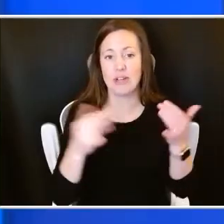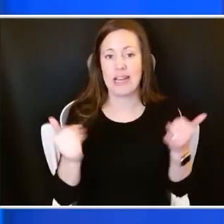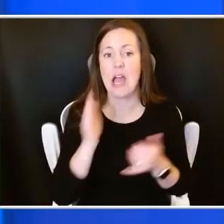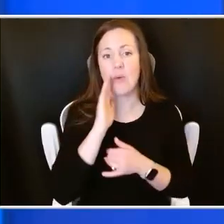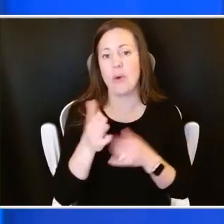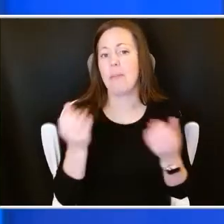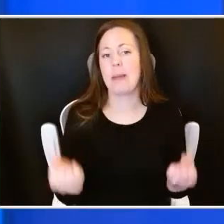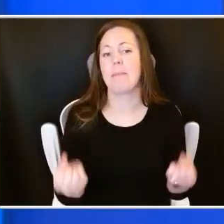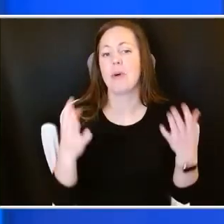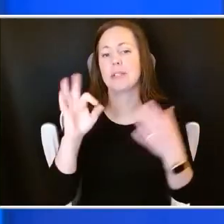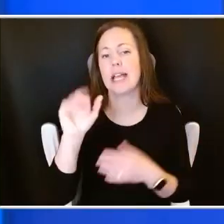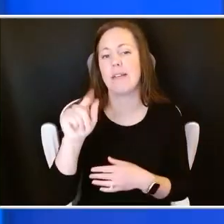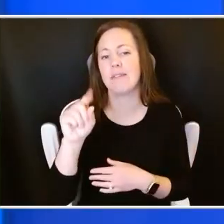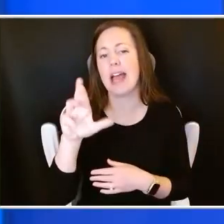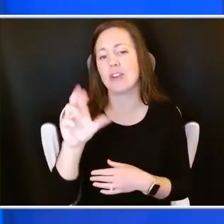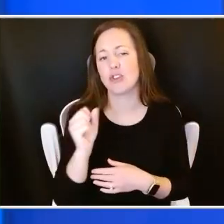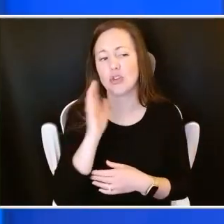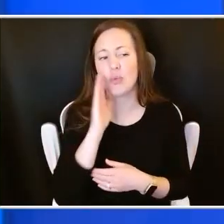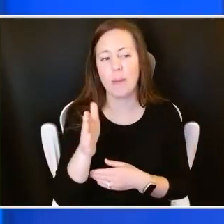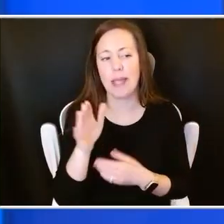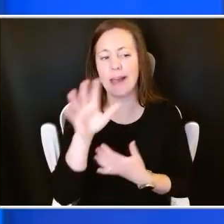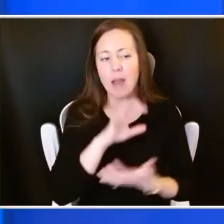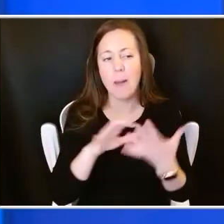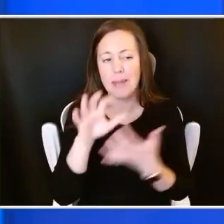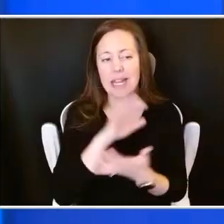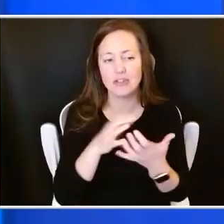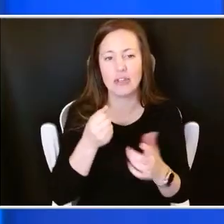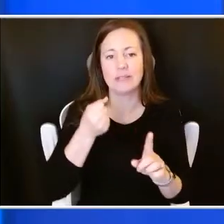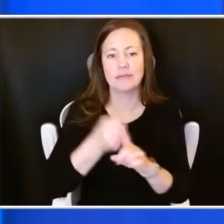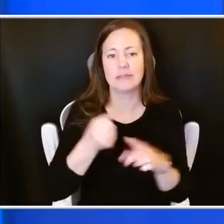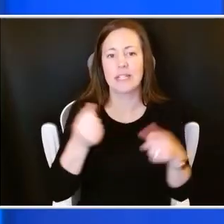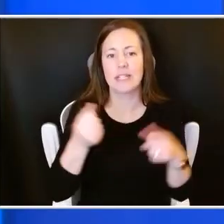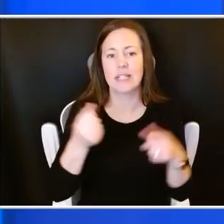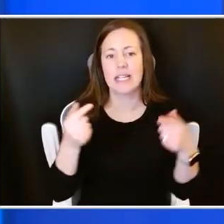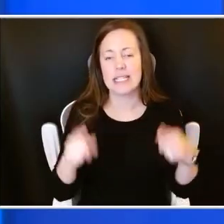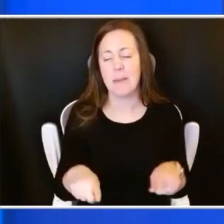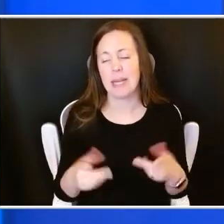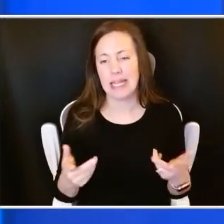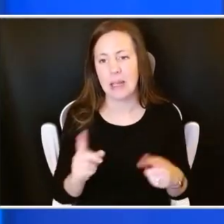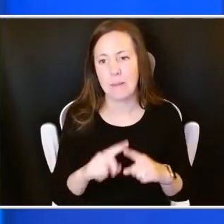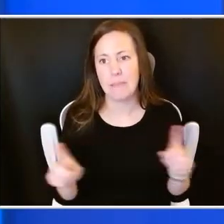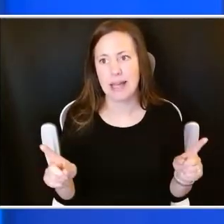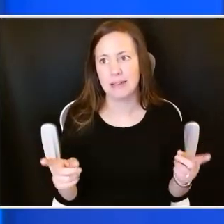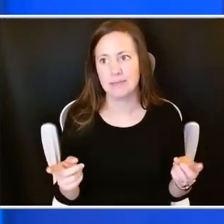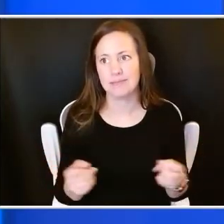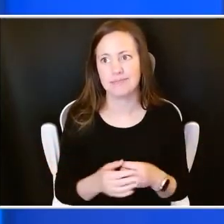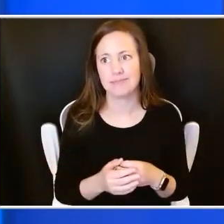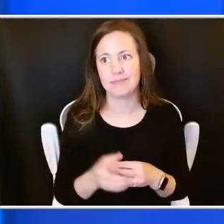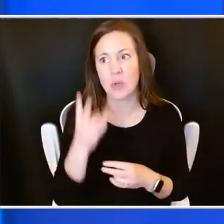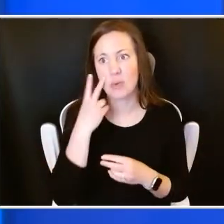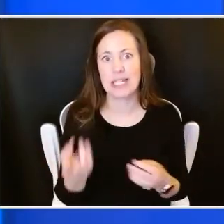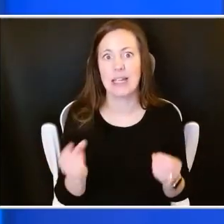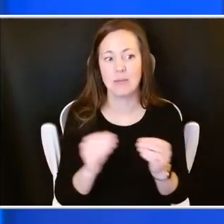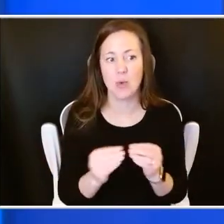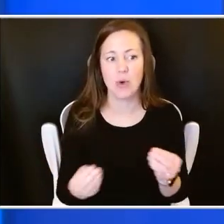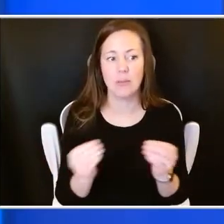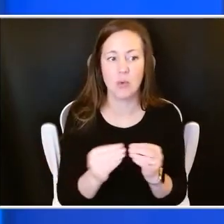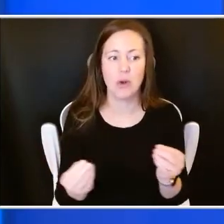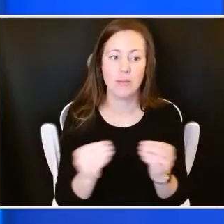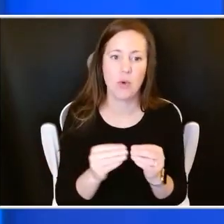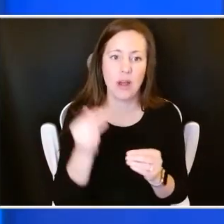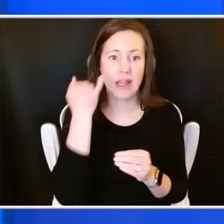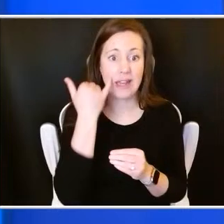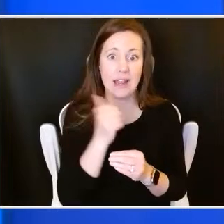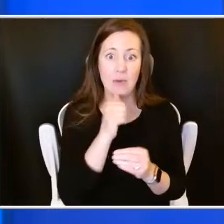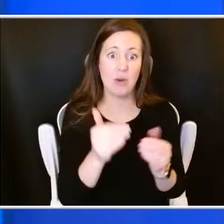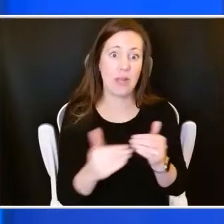to be a combination, kind of this perfect storm that's happening. But we're seeing it more and more and more, and if we don't get ahead of it, Dr.